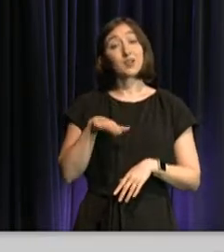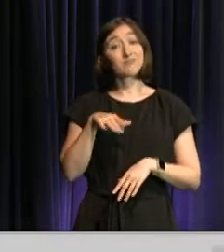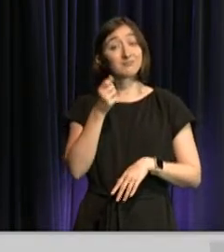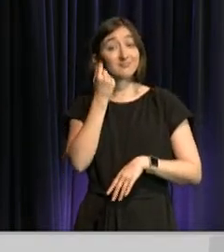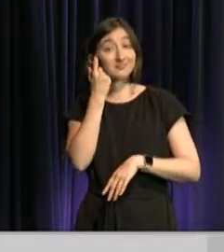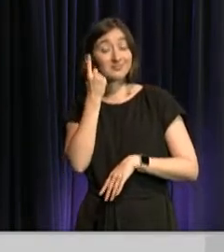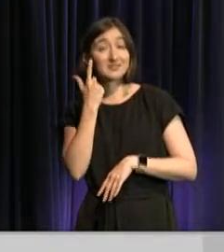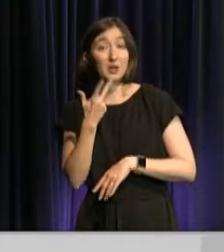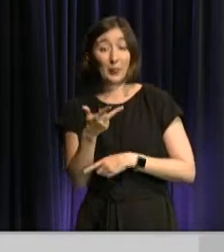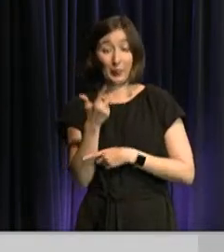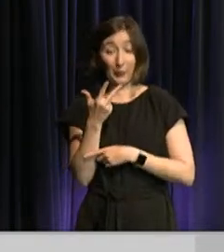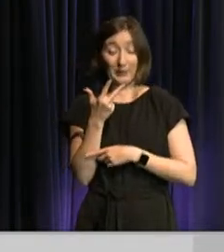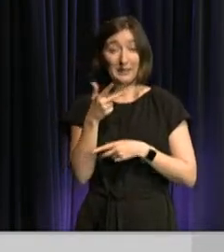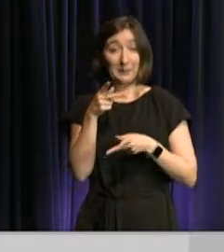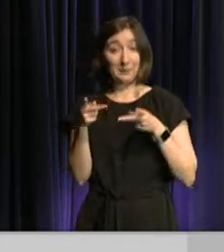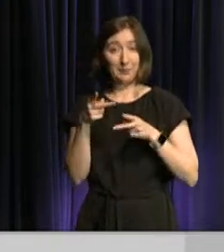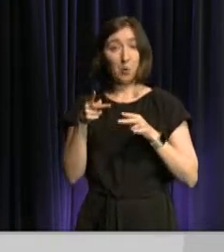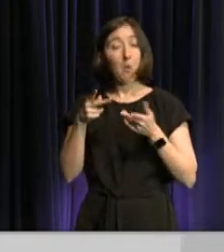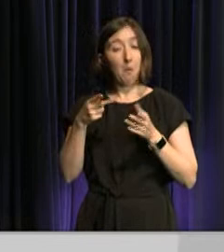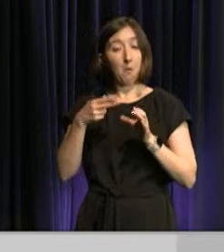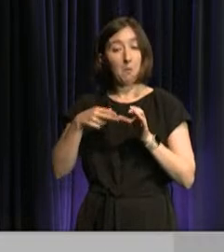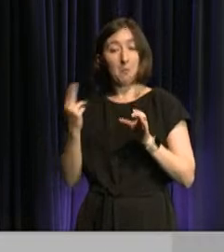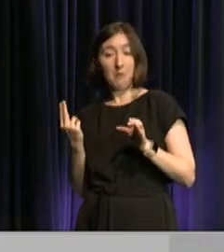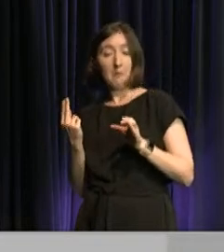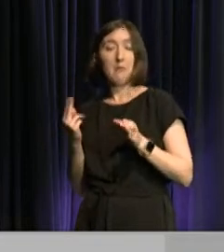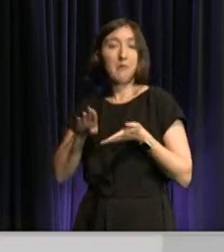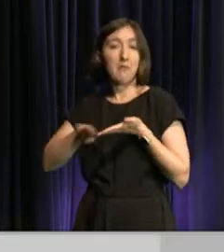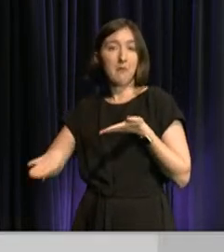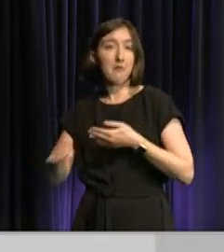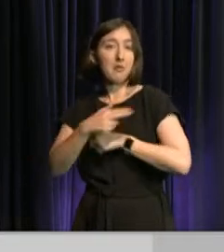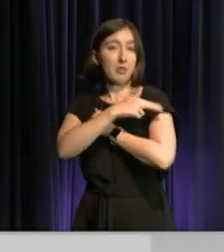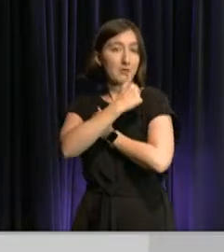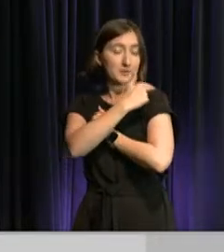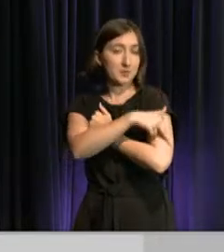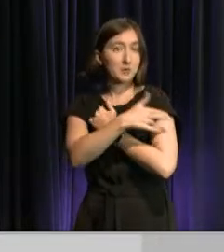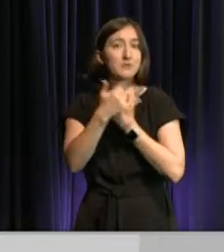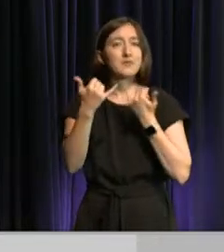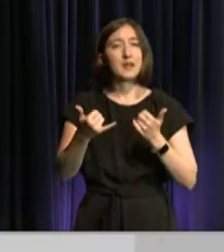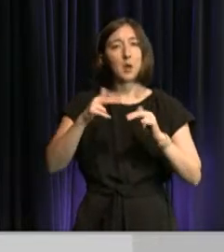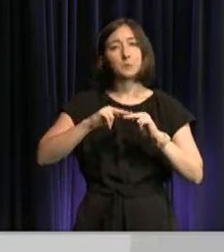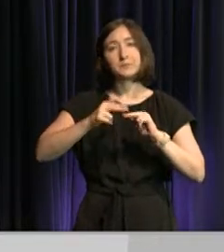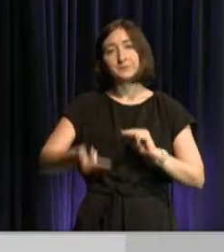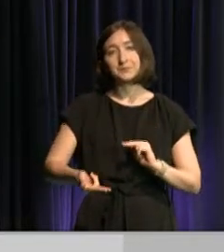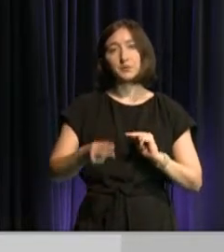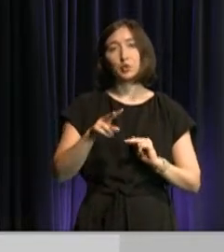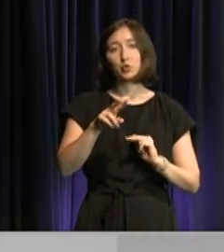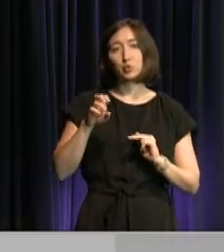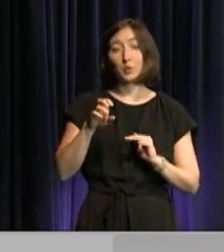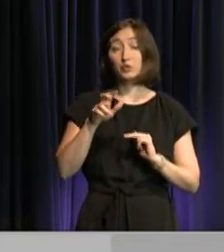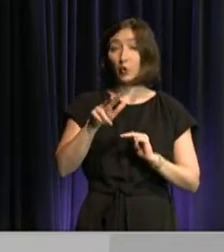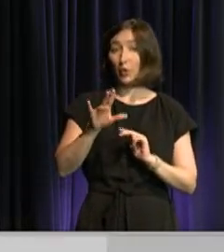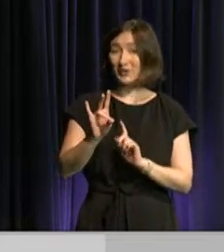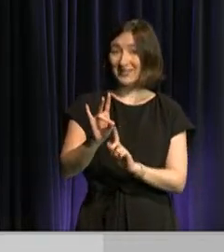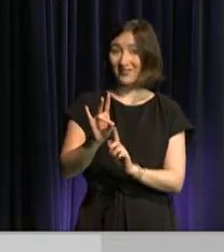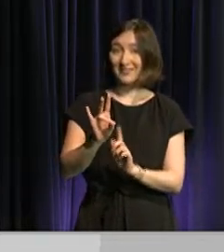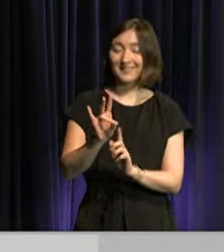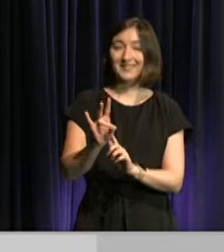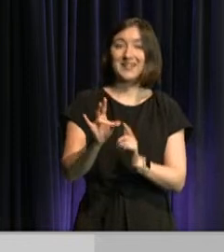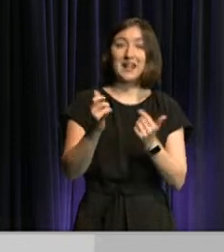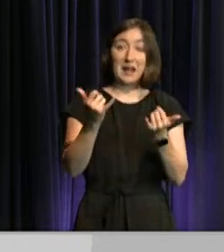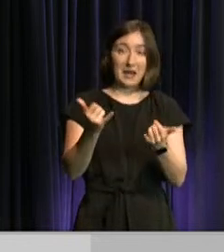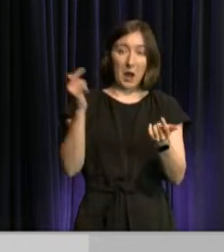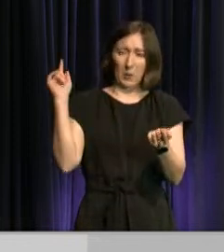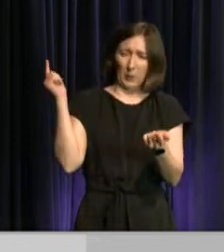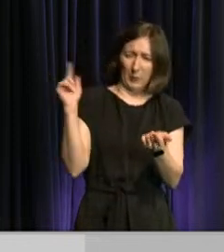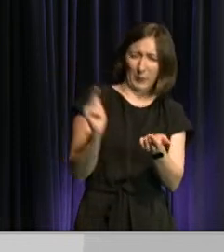COVID-19 patients in the hospitals this evening, down to 237. And that, again, is the first time, for the